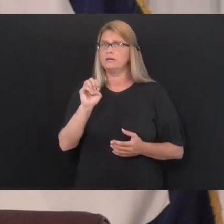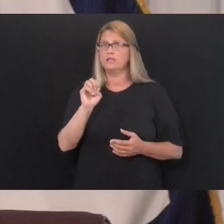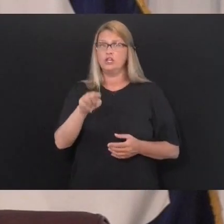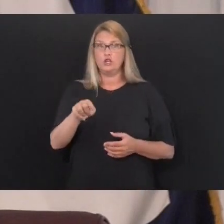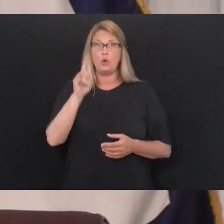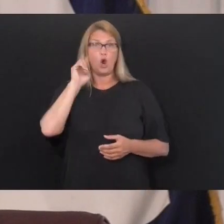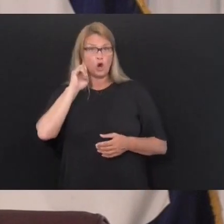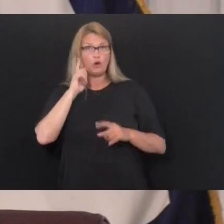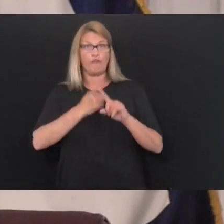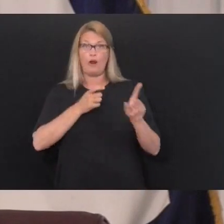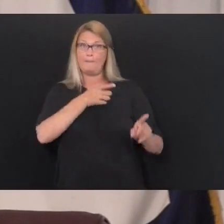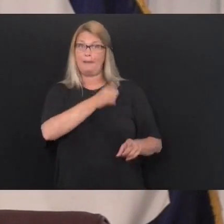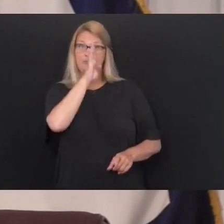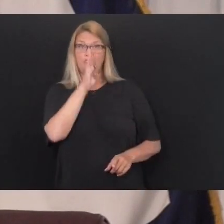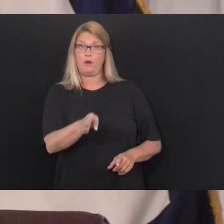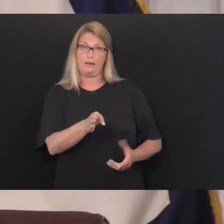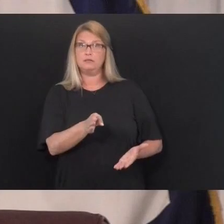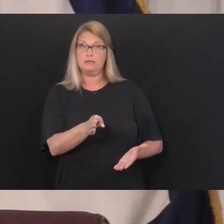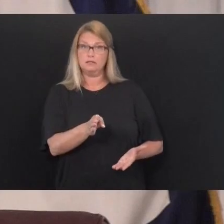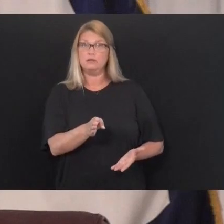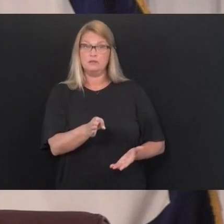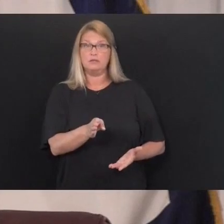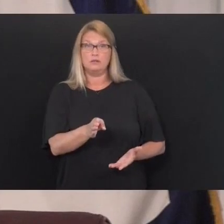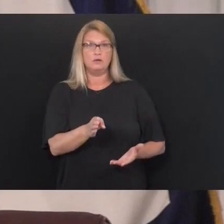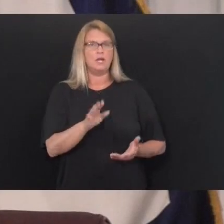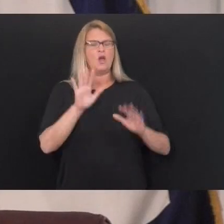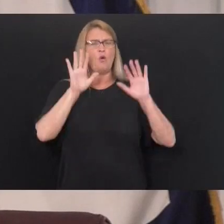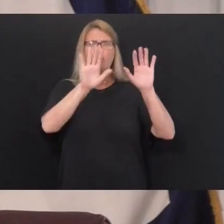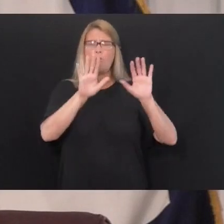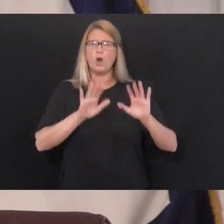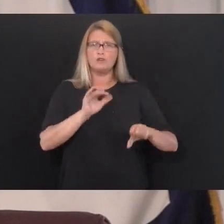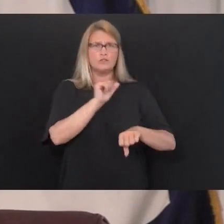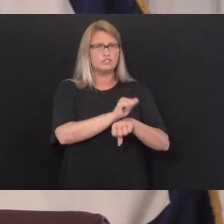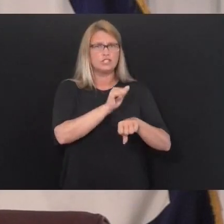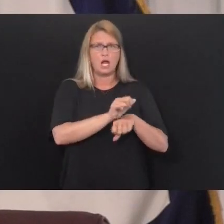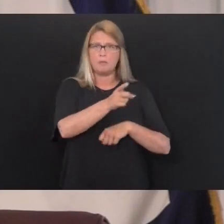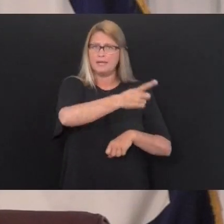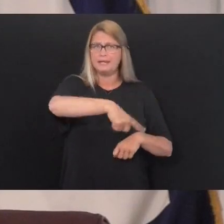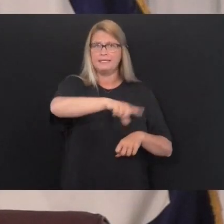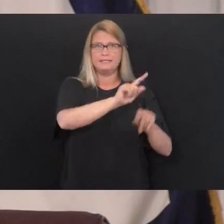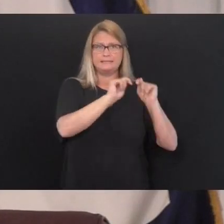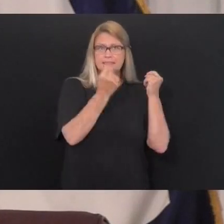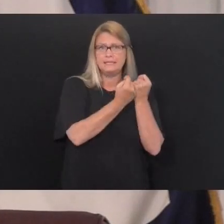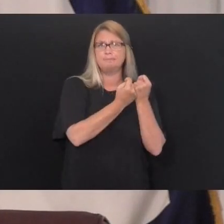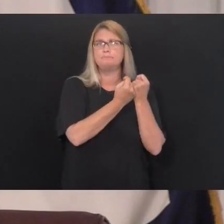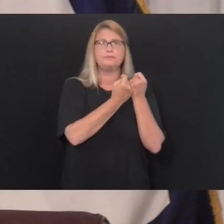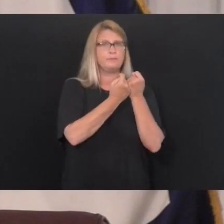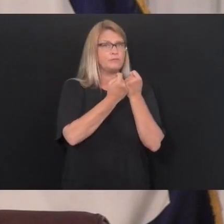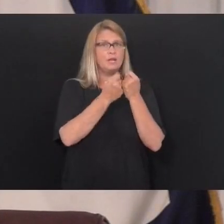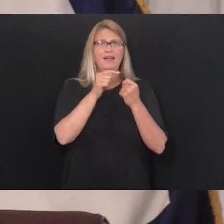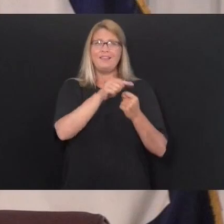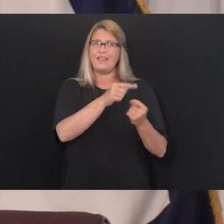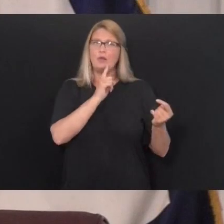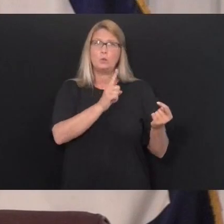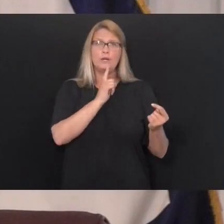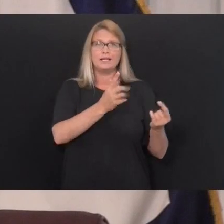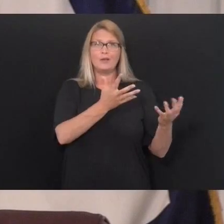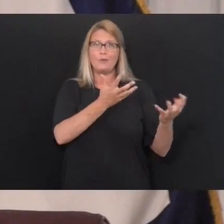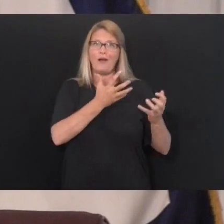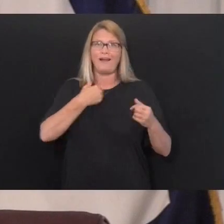You have to have 14 practices to safely participate. So we had to get to a starting date that allowed us to have